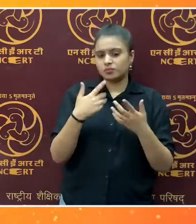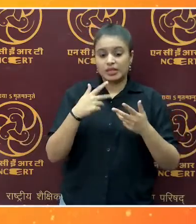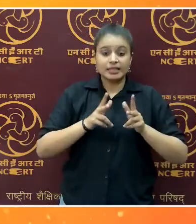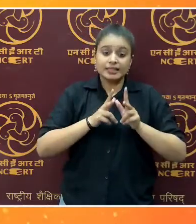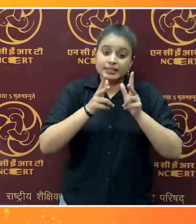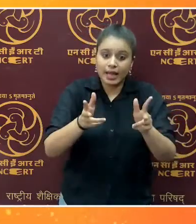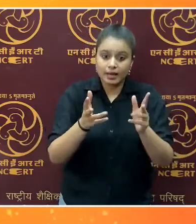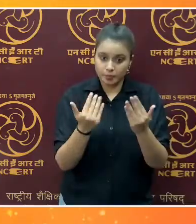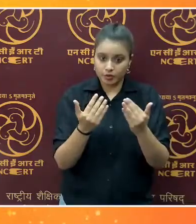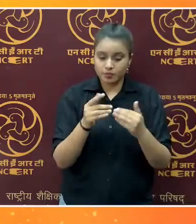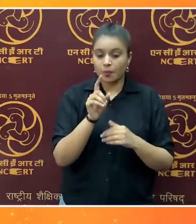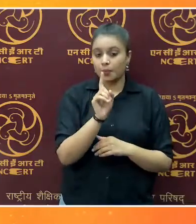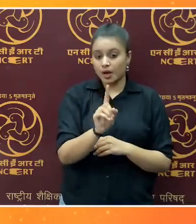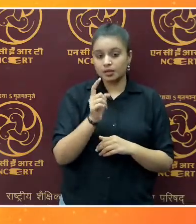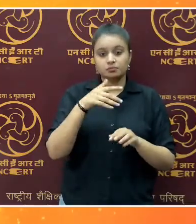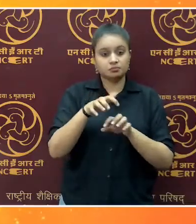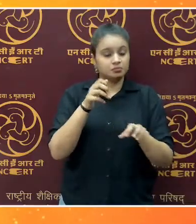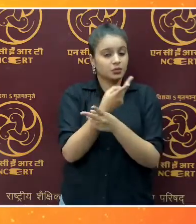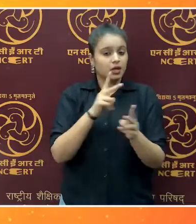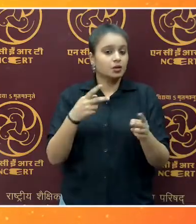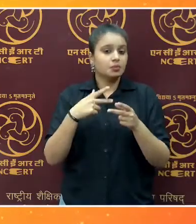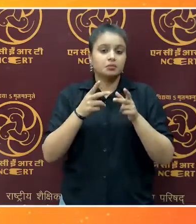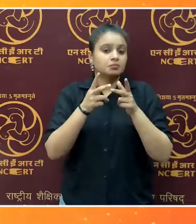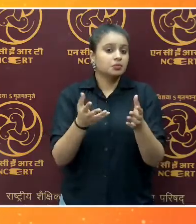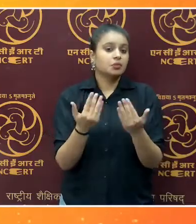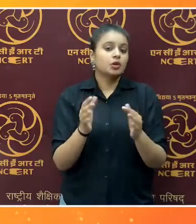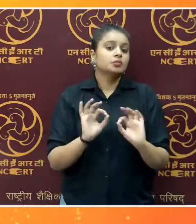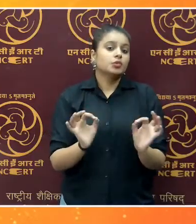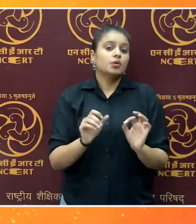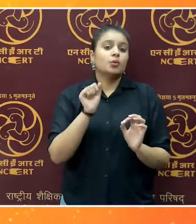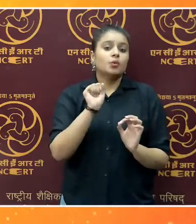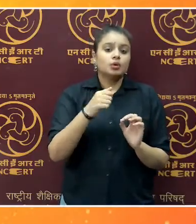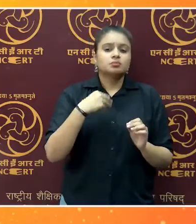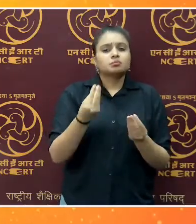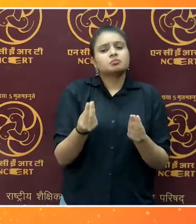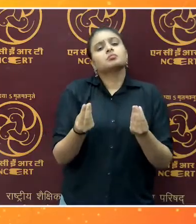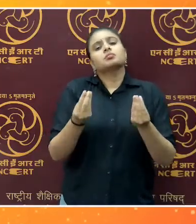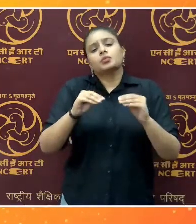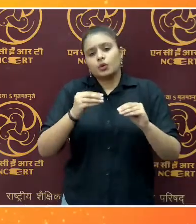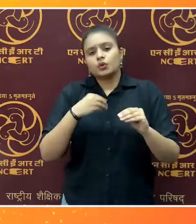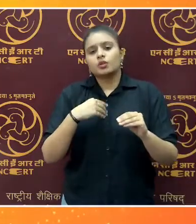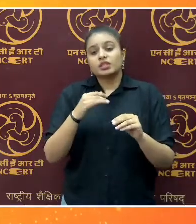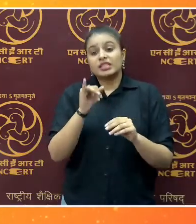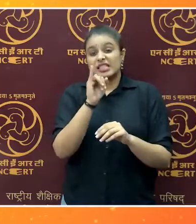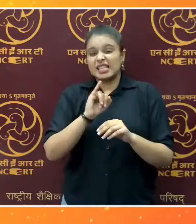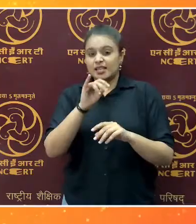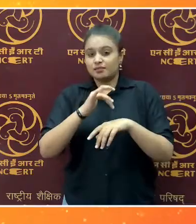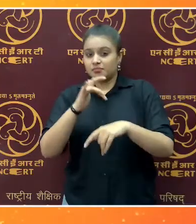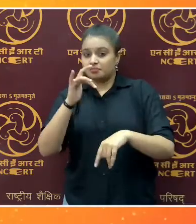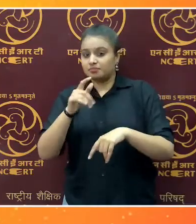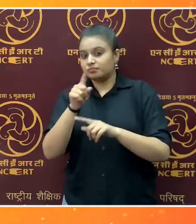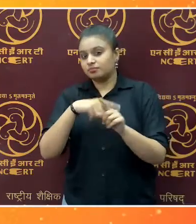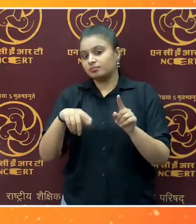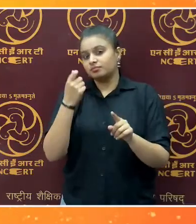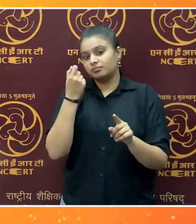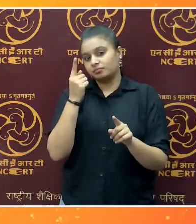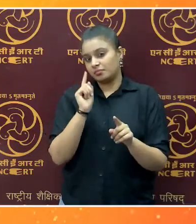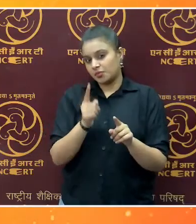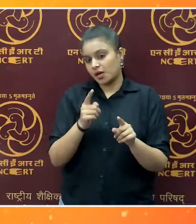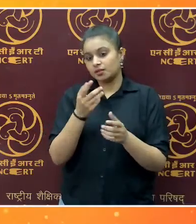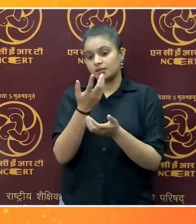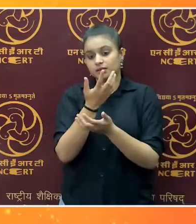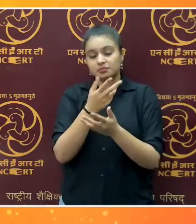their problems are. Animals cannot tell. So you have to have that extra sixth sense to be able to understand